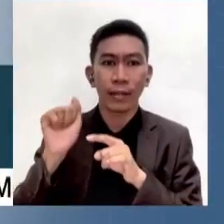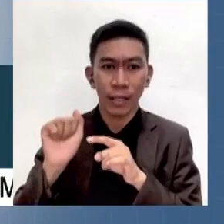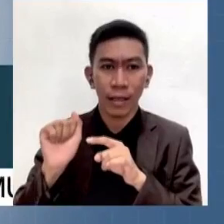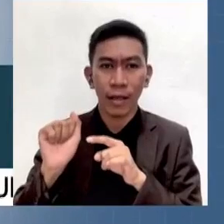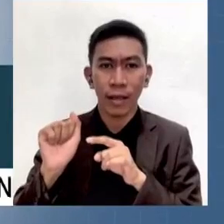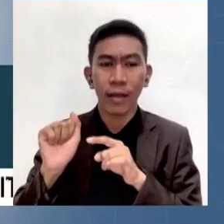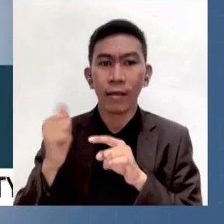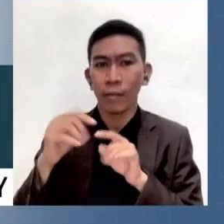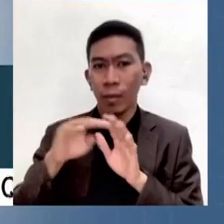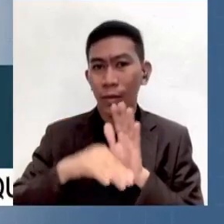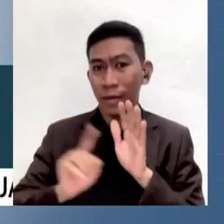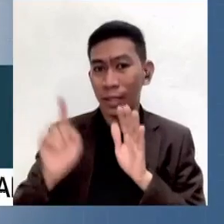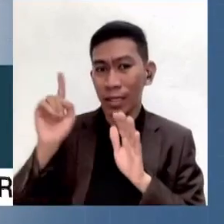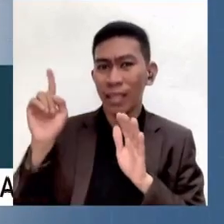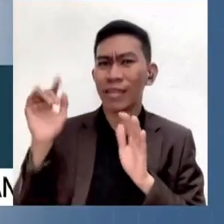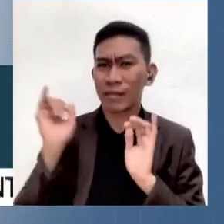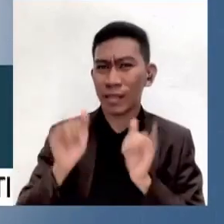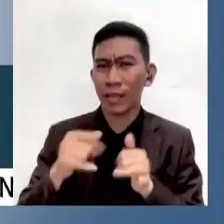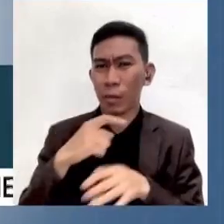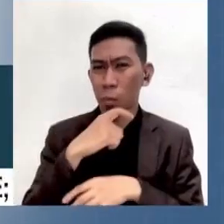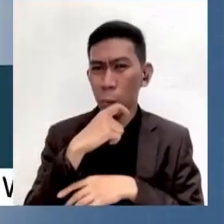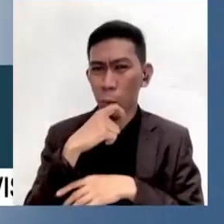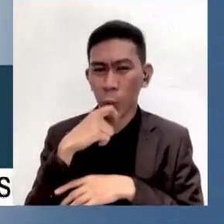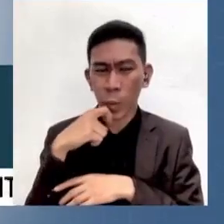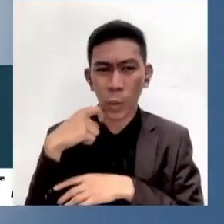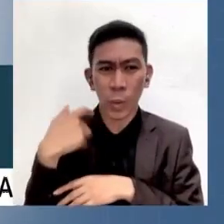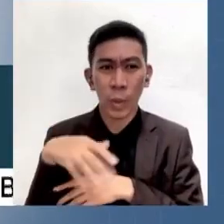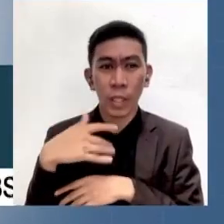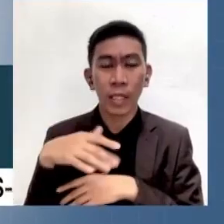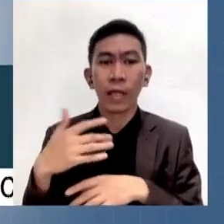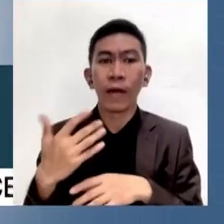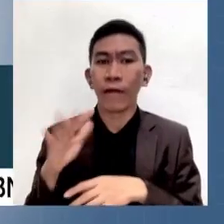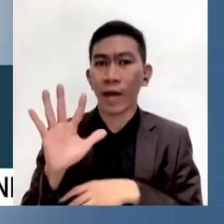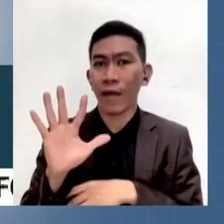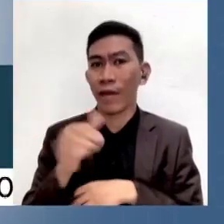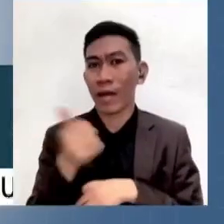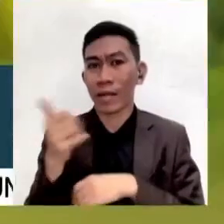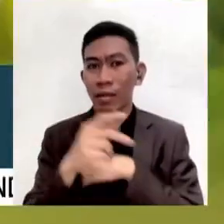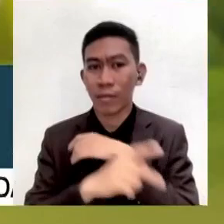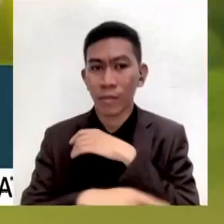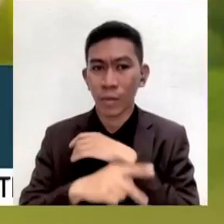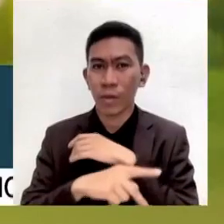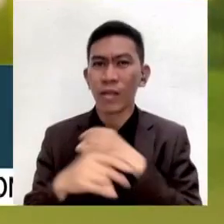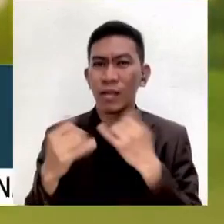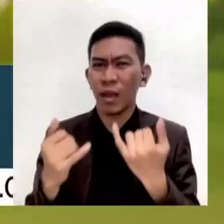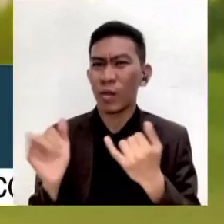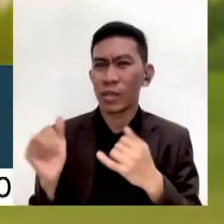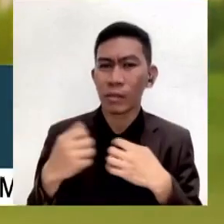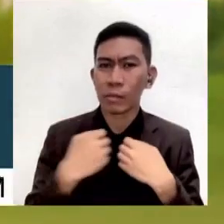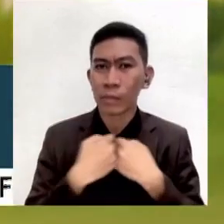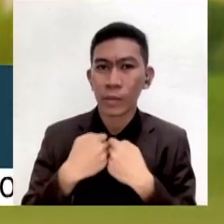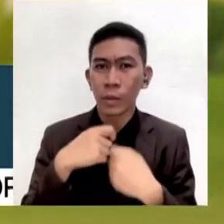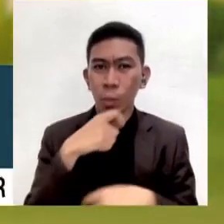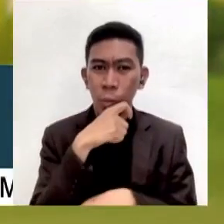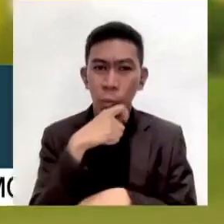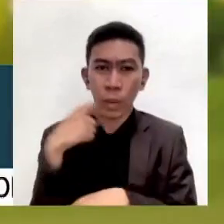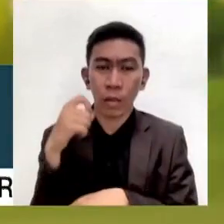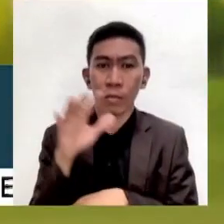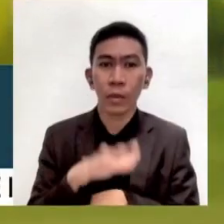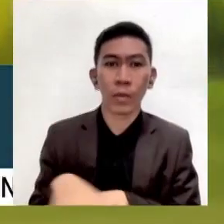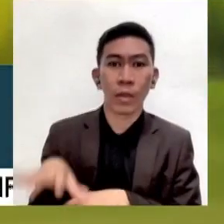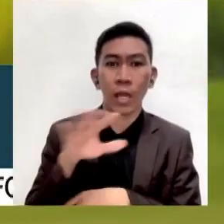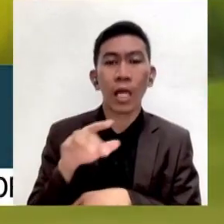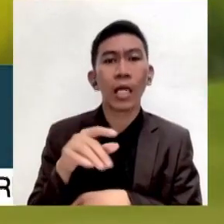also dealing with a dry spell, while five others are grappling with dry conditions. An area is considered to be experiencing dry